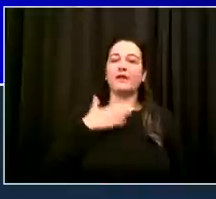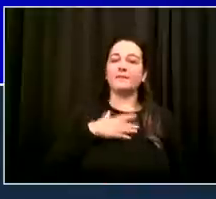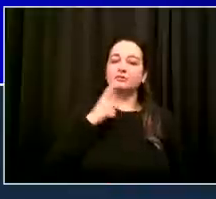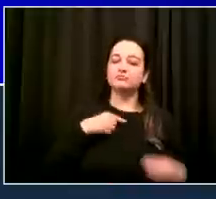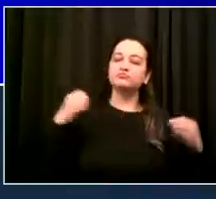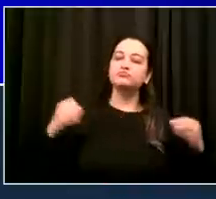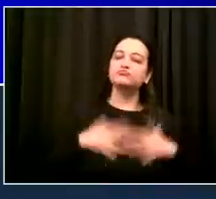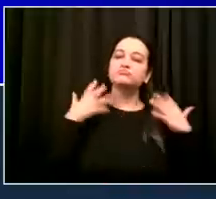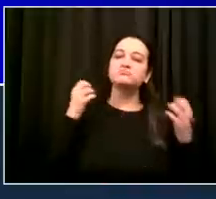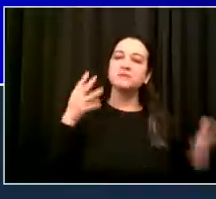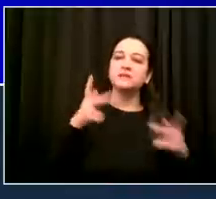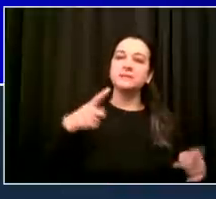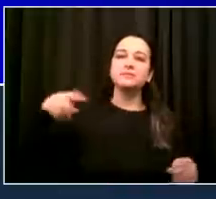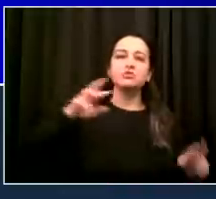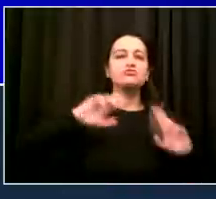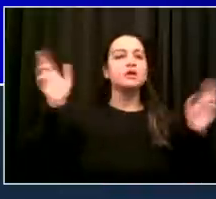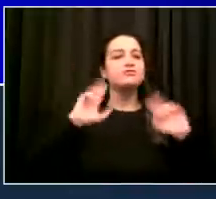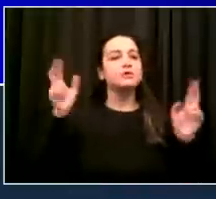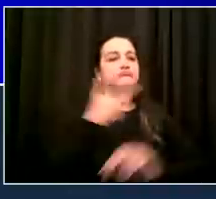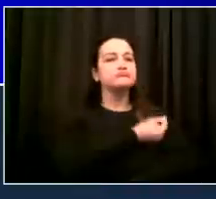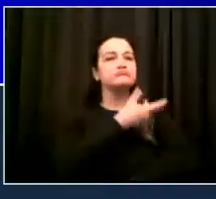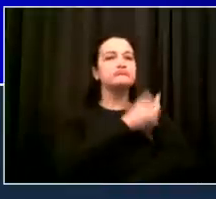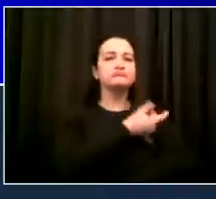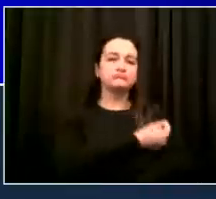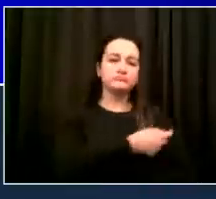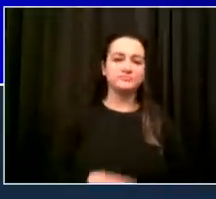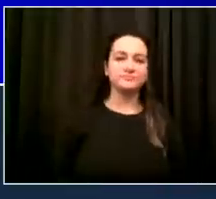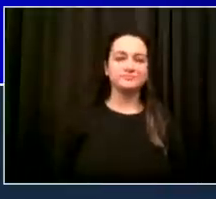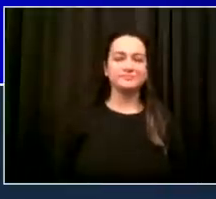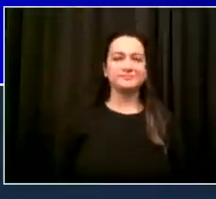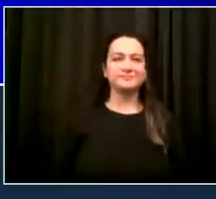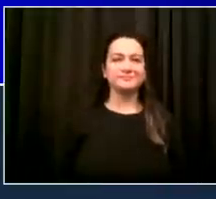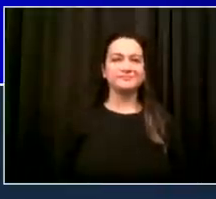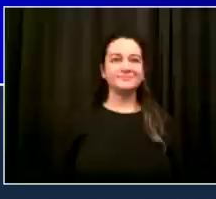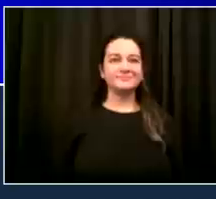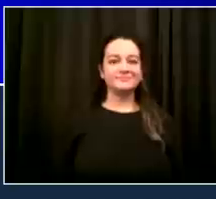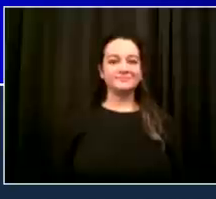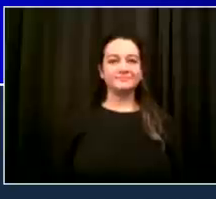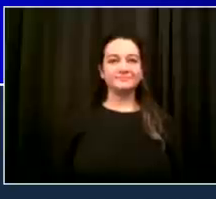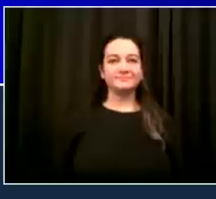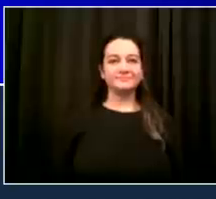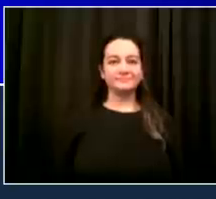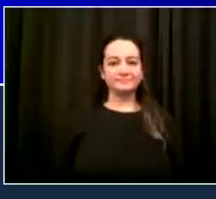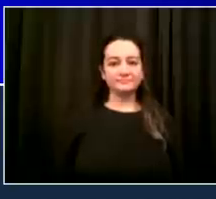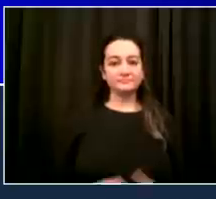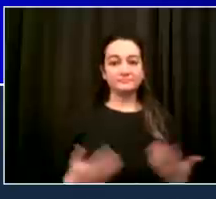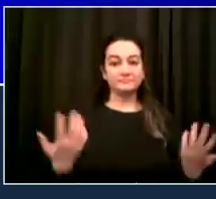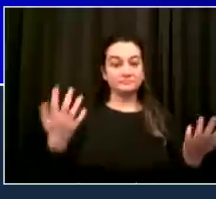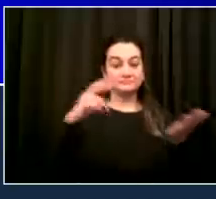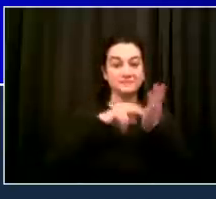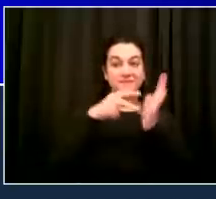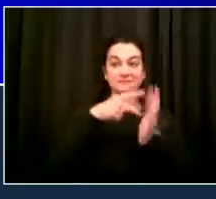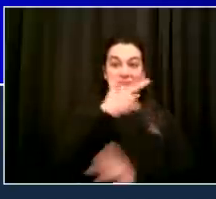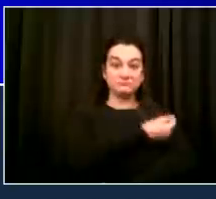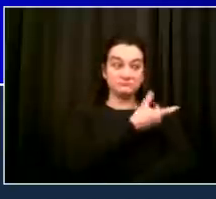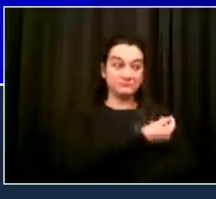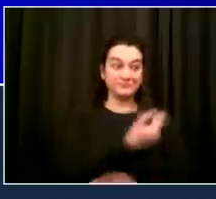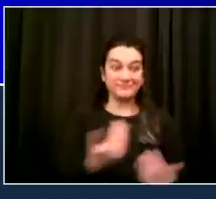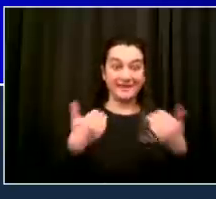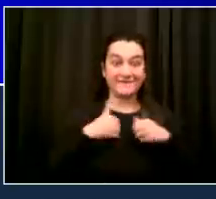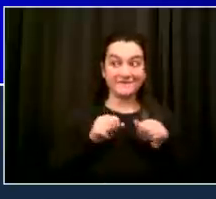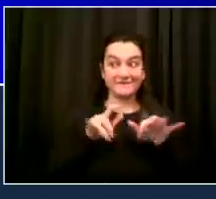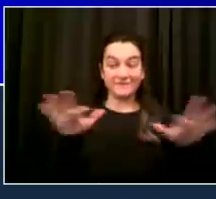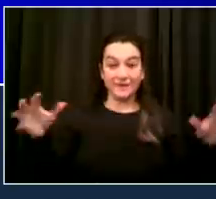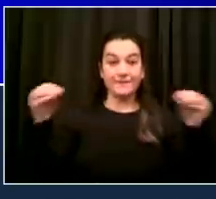jobs, serve people, perform CPR, do all the things that saves lives. But also they talked about how important it was to their